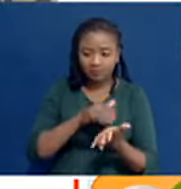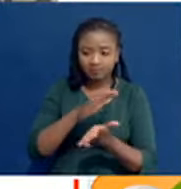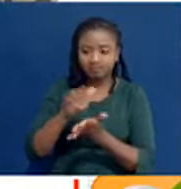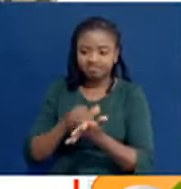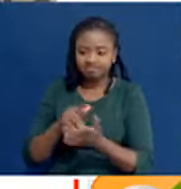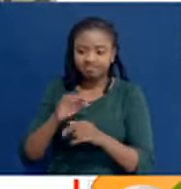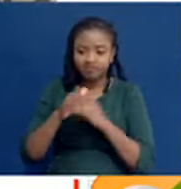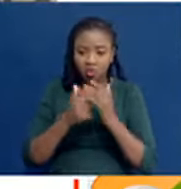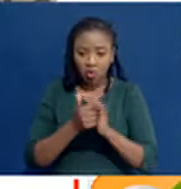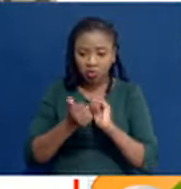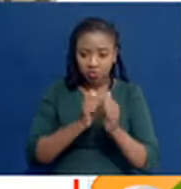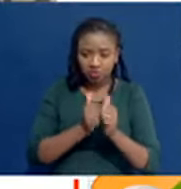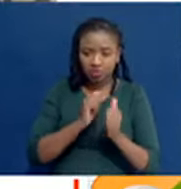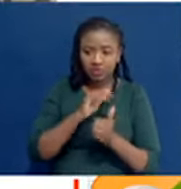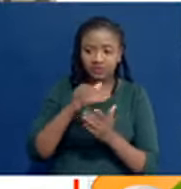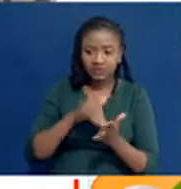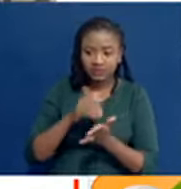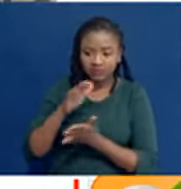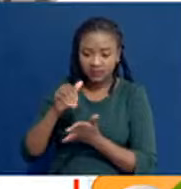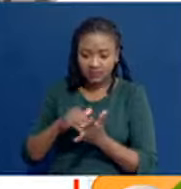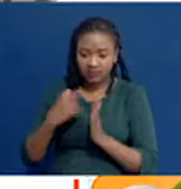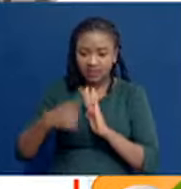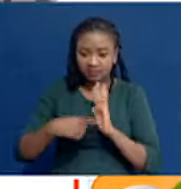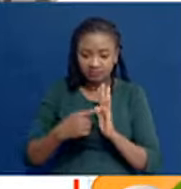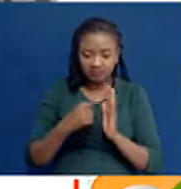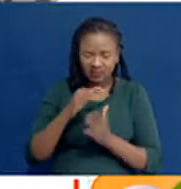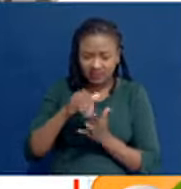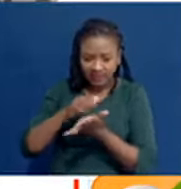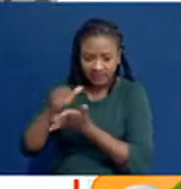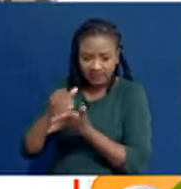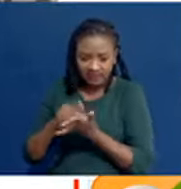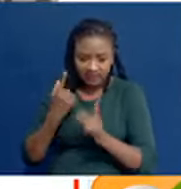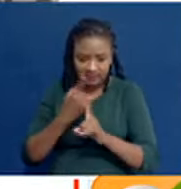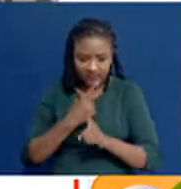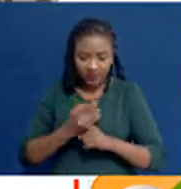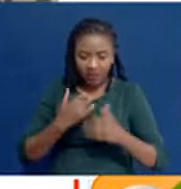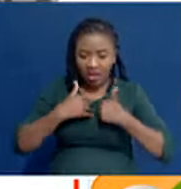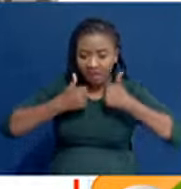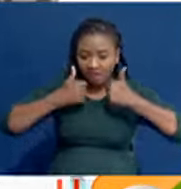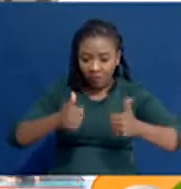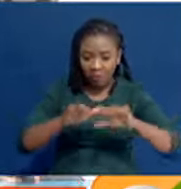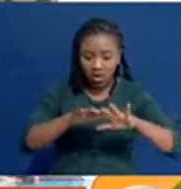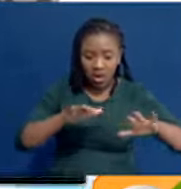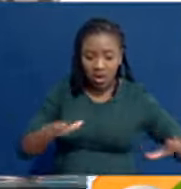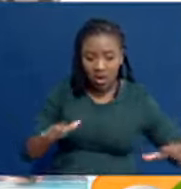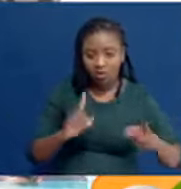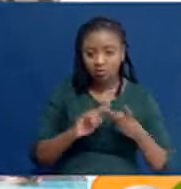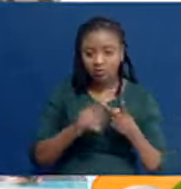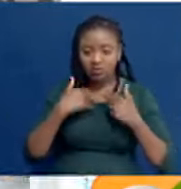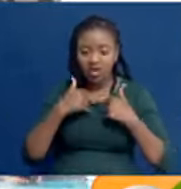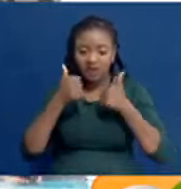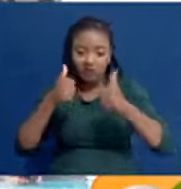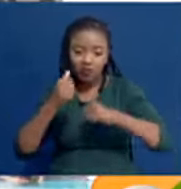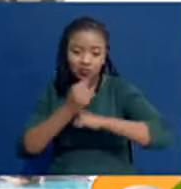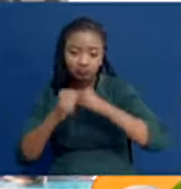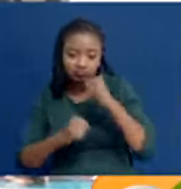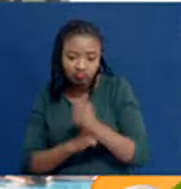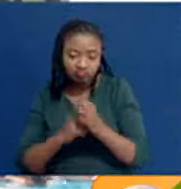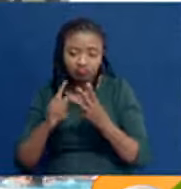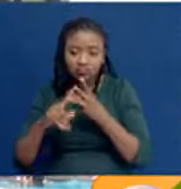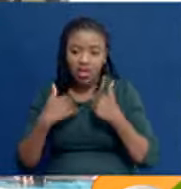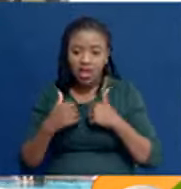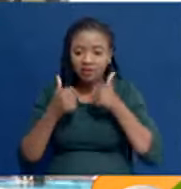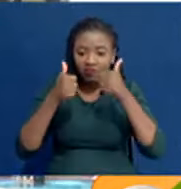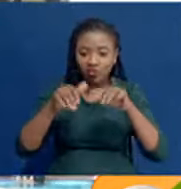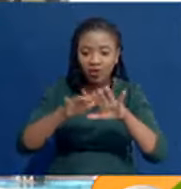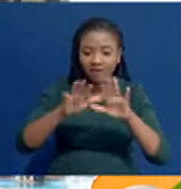all sports facilities in our county, that is having good sports ground, lots of infrastructure, having good sports